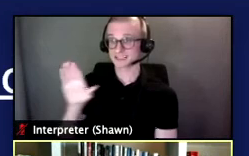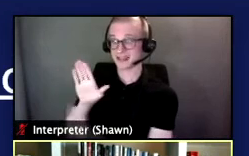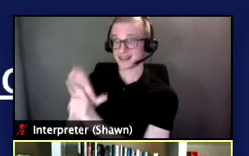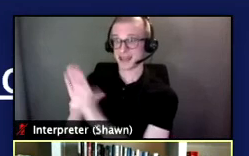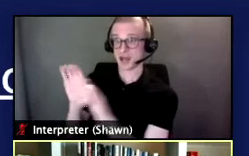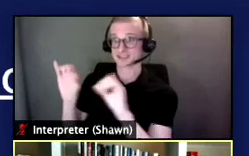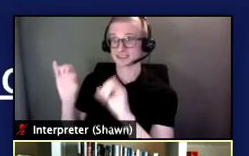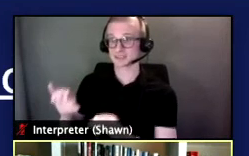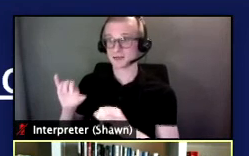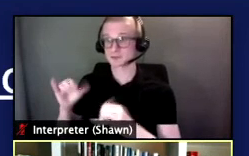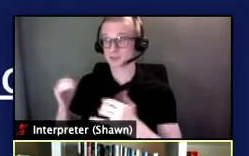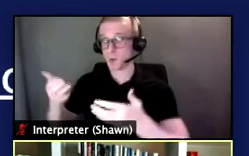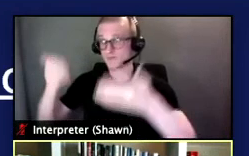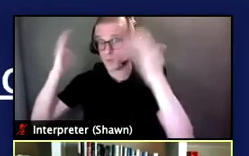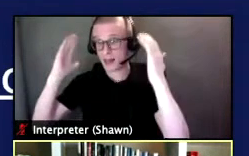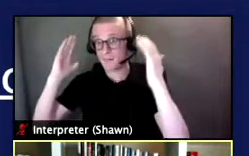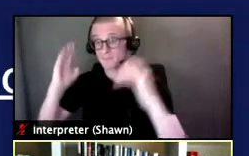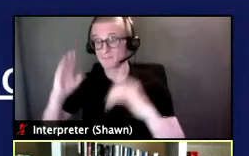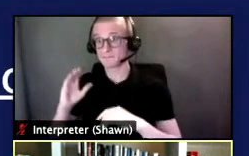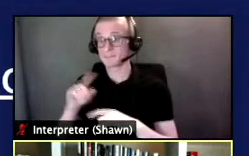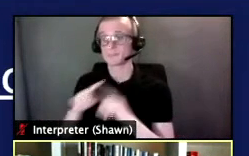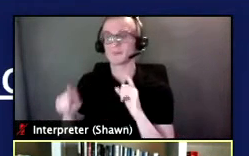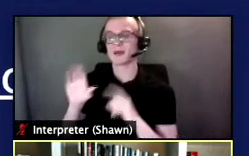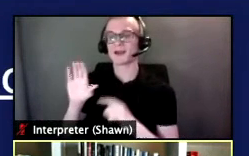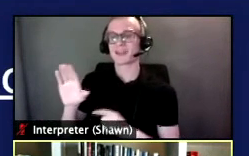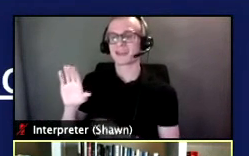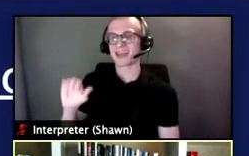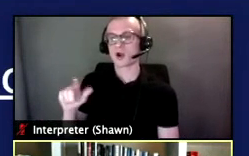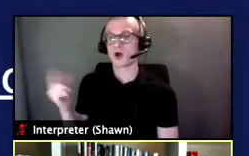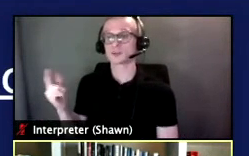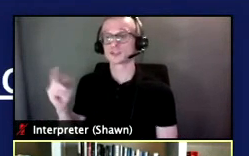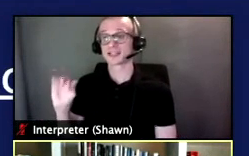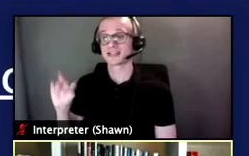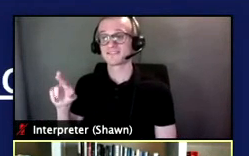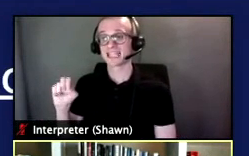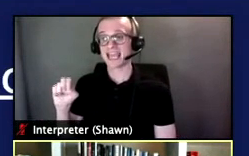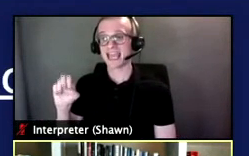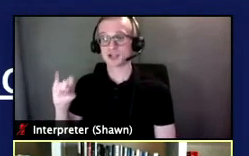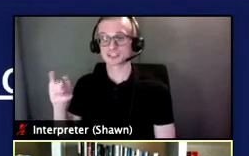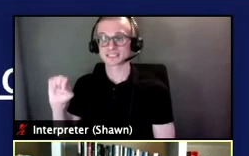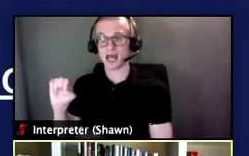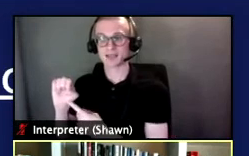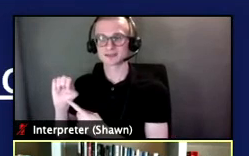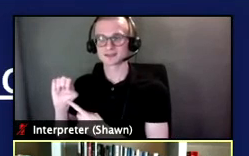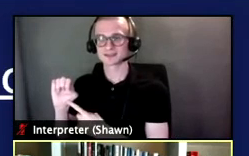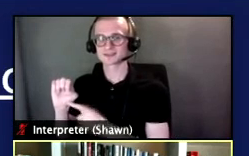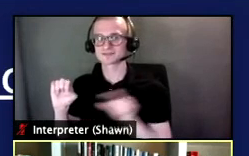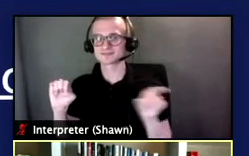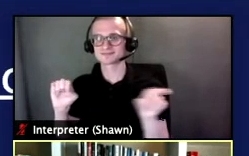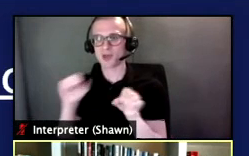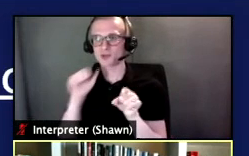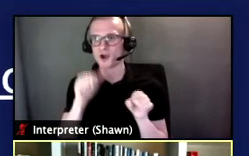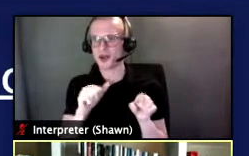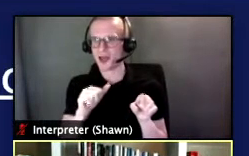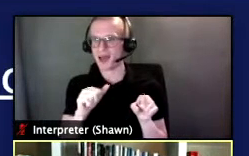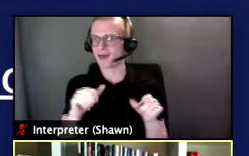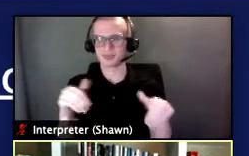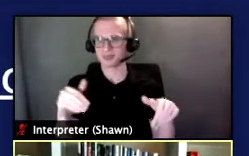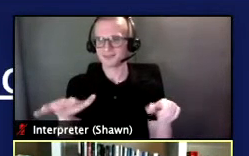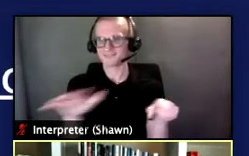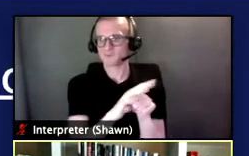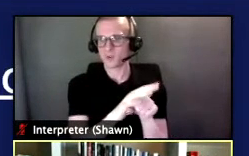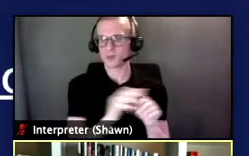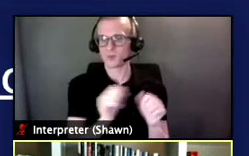don't see that their alternative care sites are packed to the gills with persons who are ill.